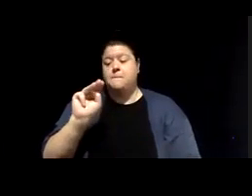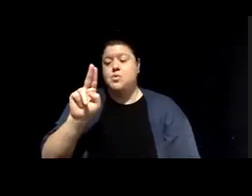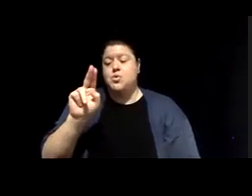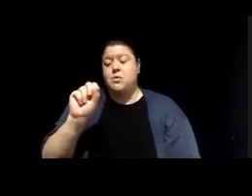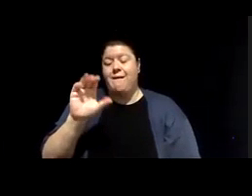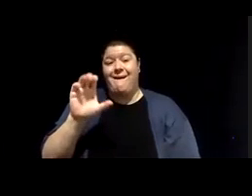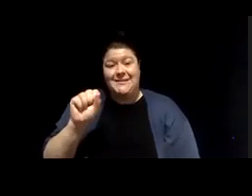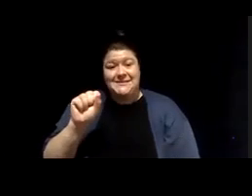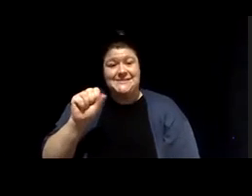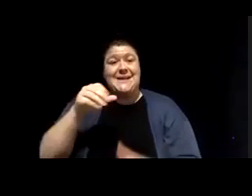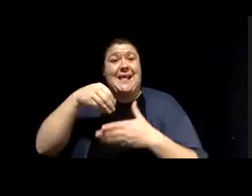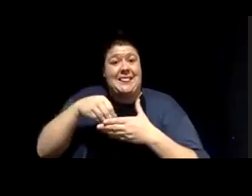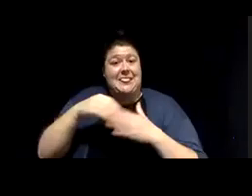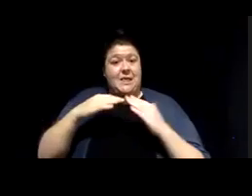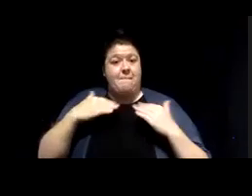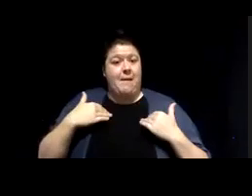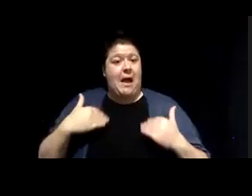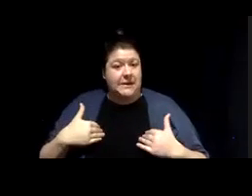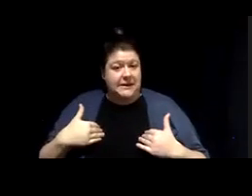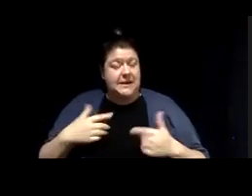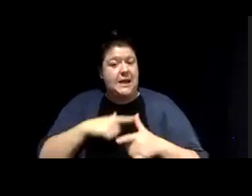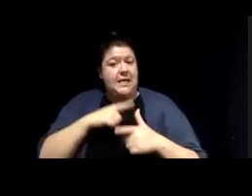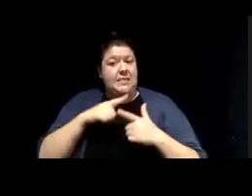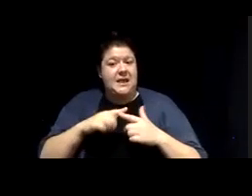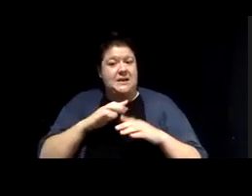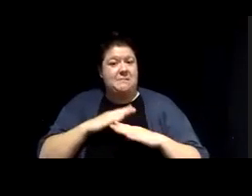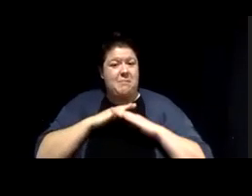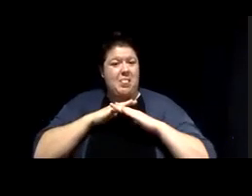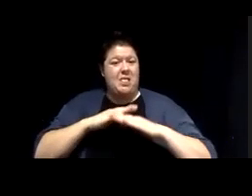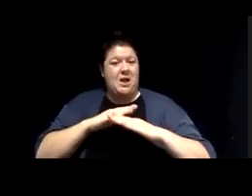nodes. So what are,